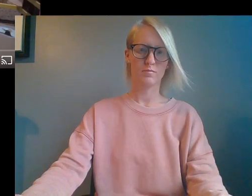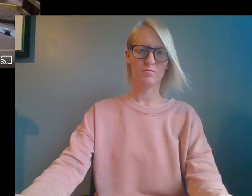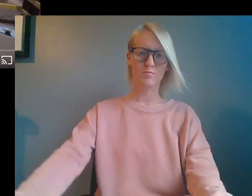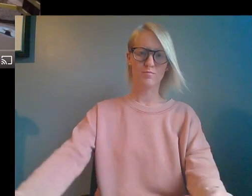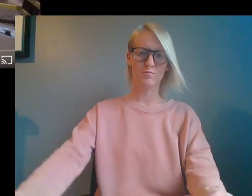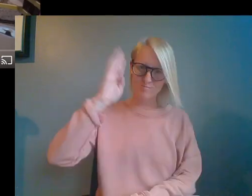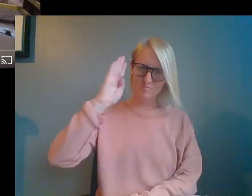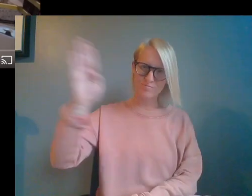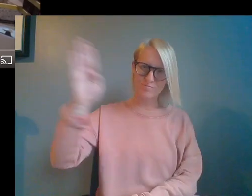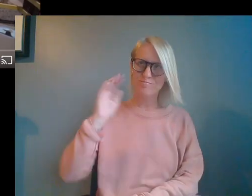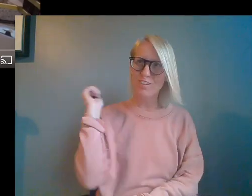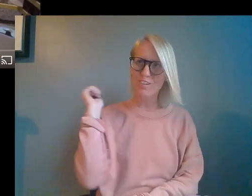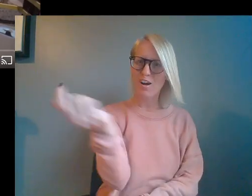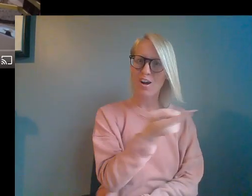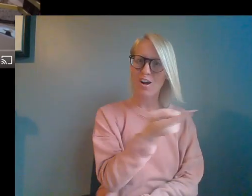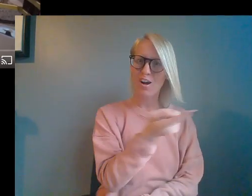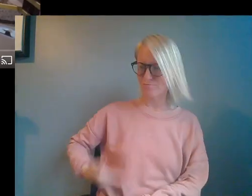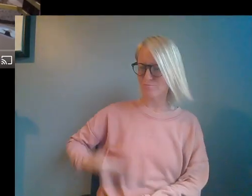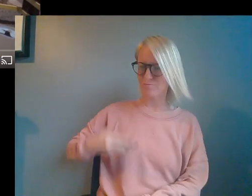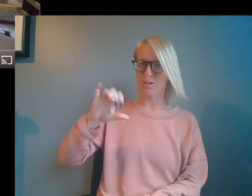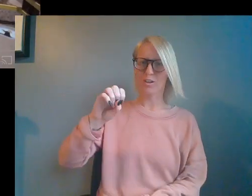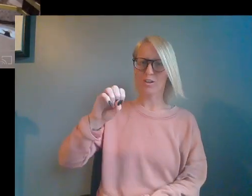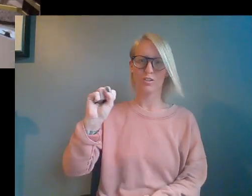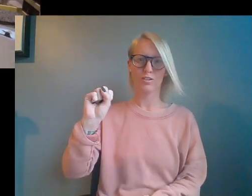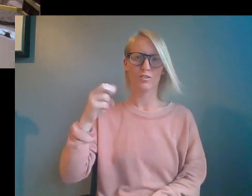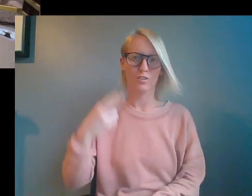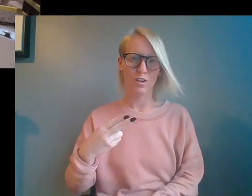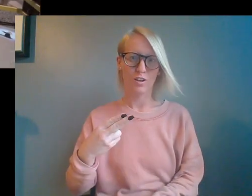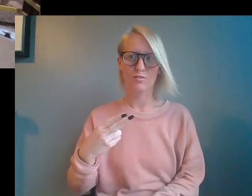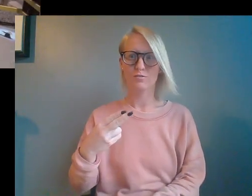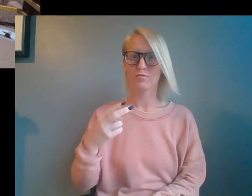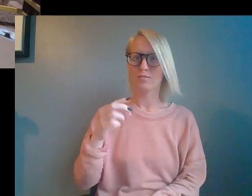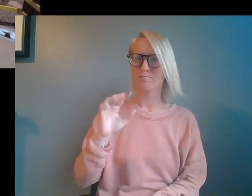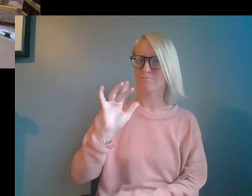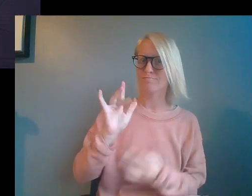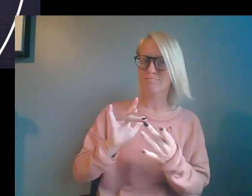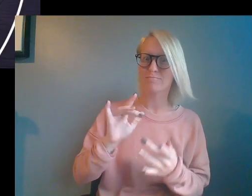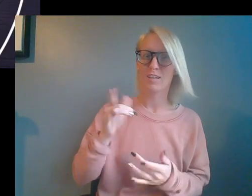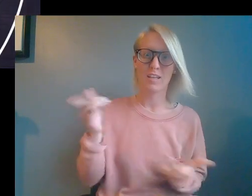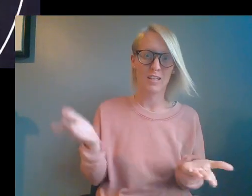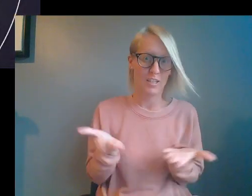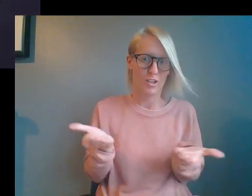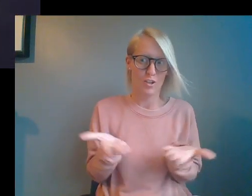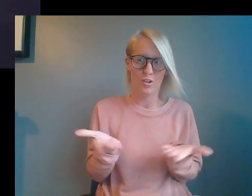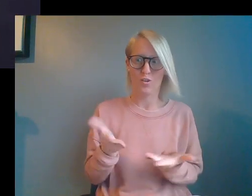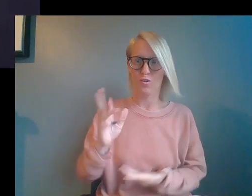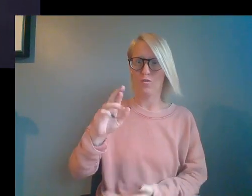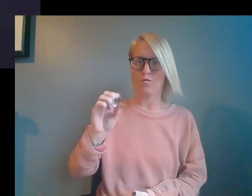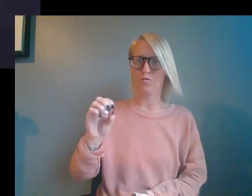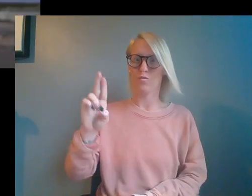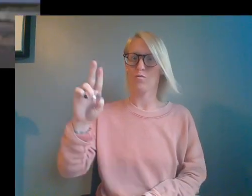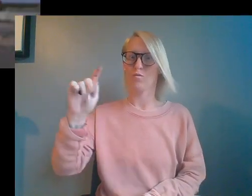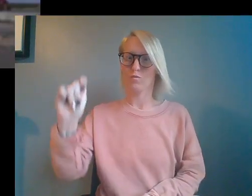Hey guys, this is Josh from ThroughMyLens.com. This is what Route 66 has in Arizona.